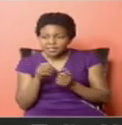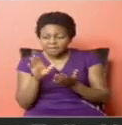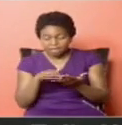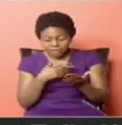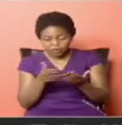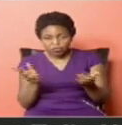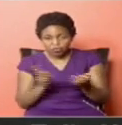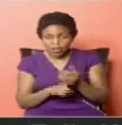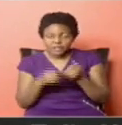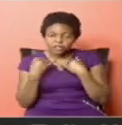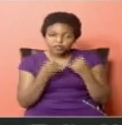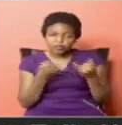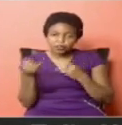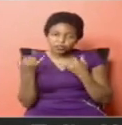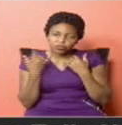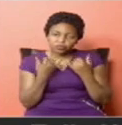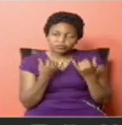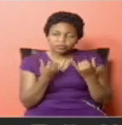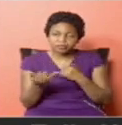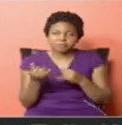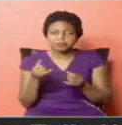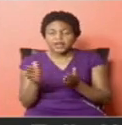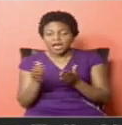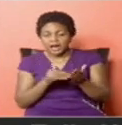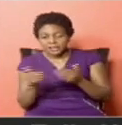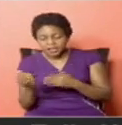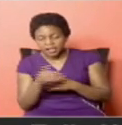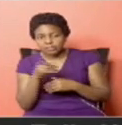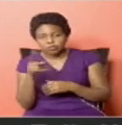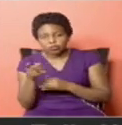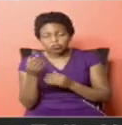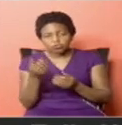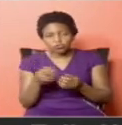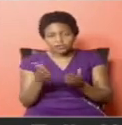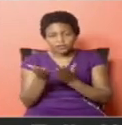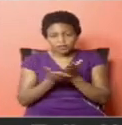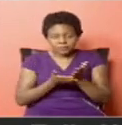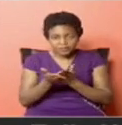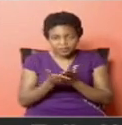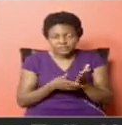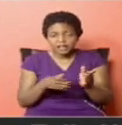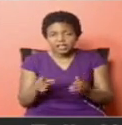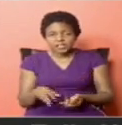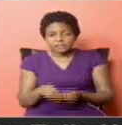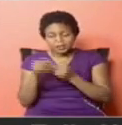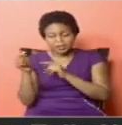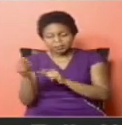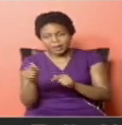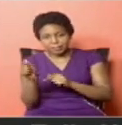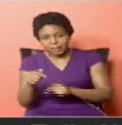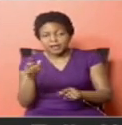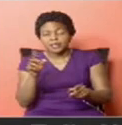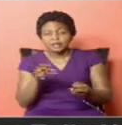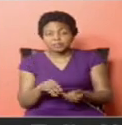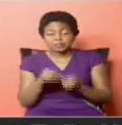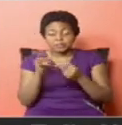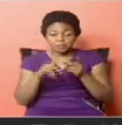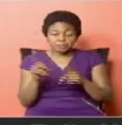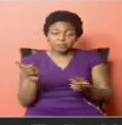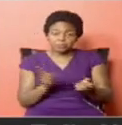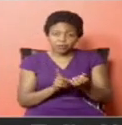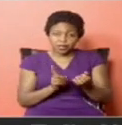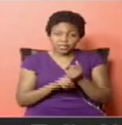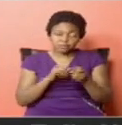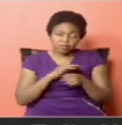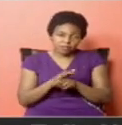information, inadequate access to essential services, as well as stigmatization, especially in the case of those infected by